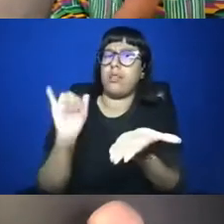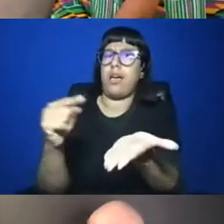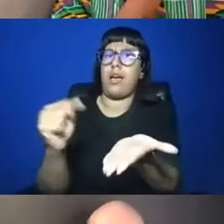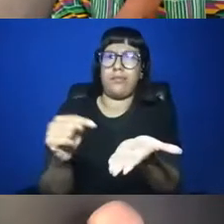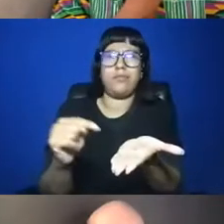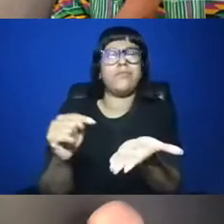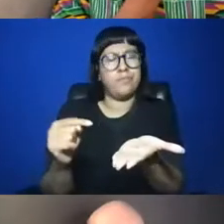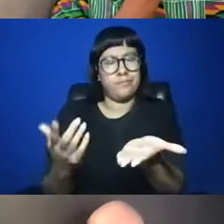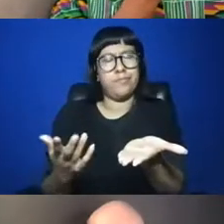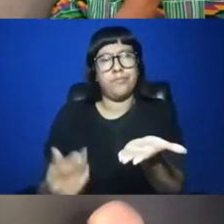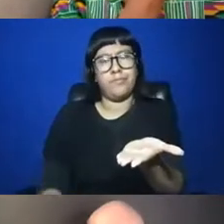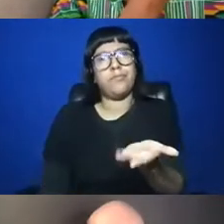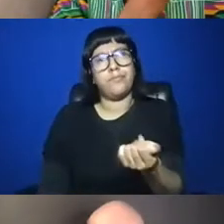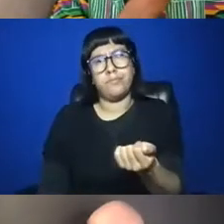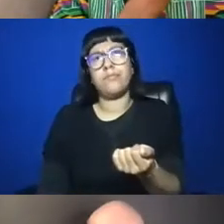that's